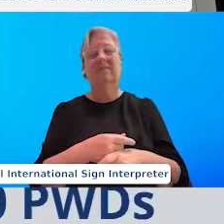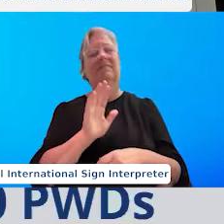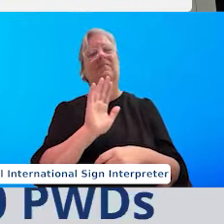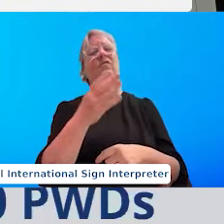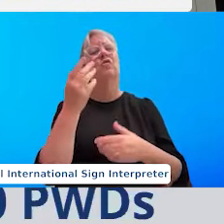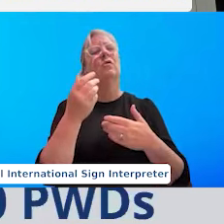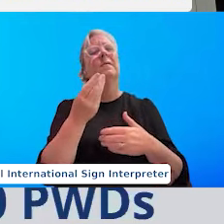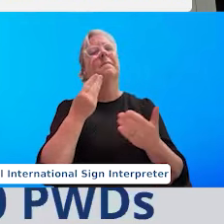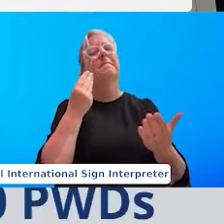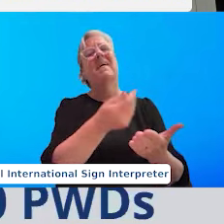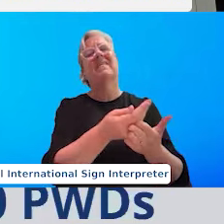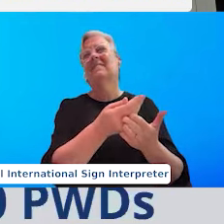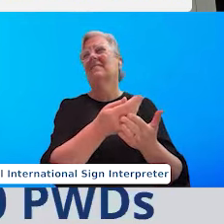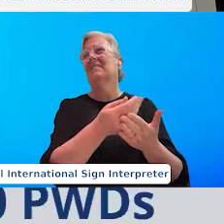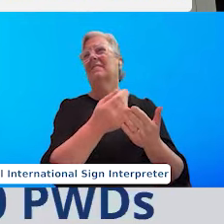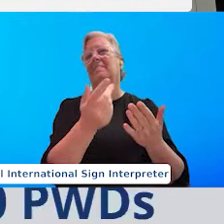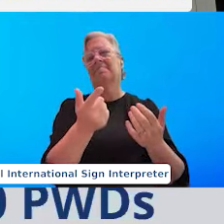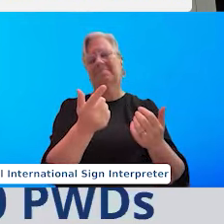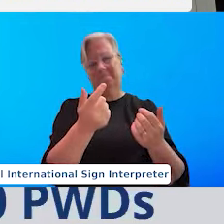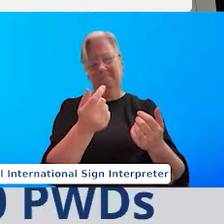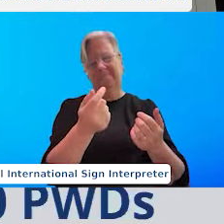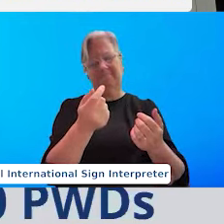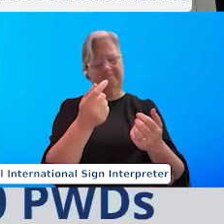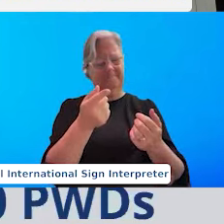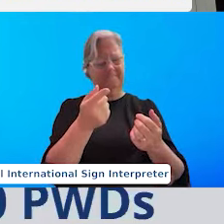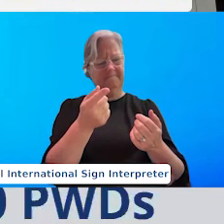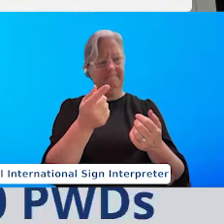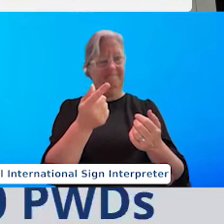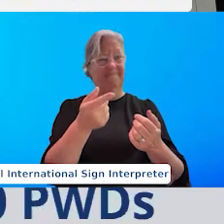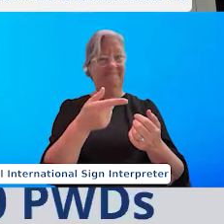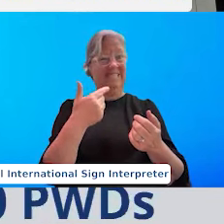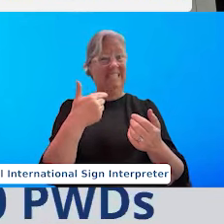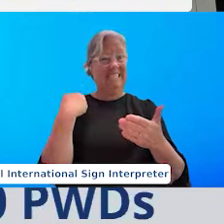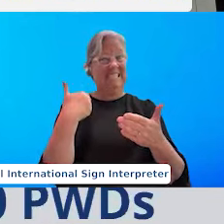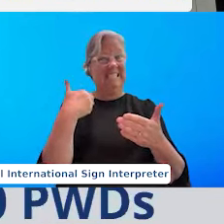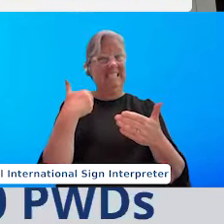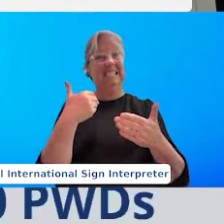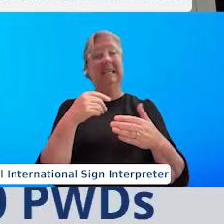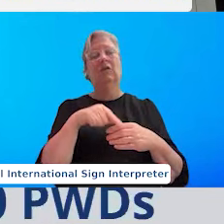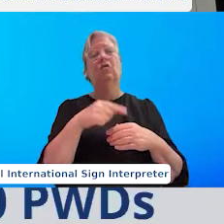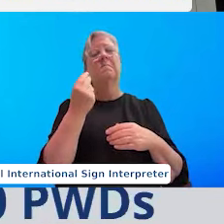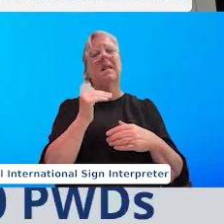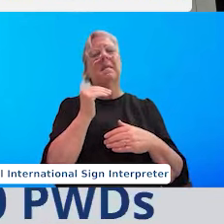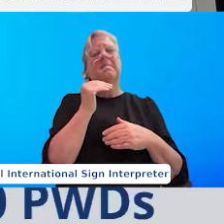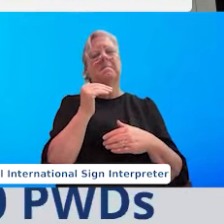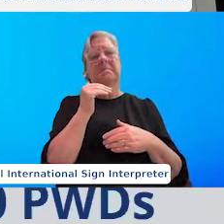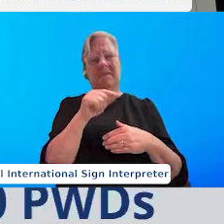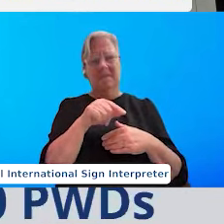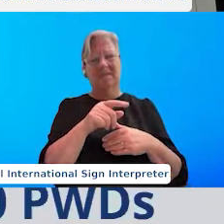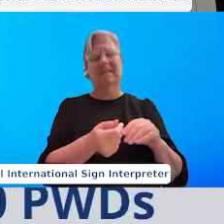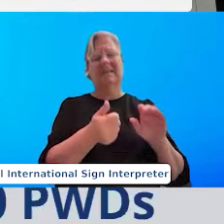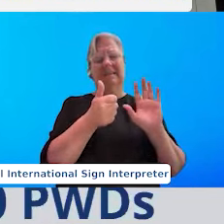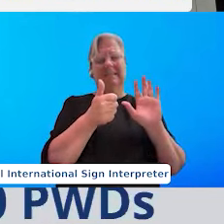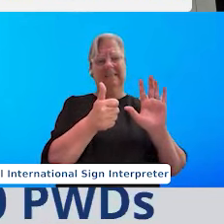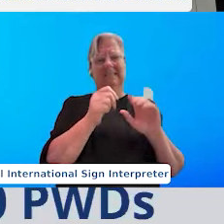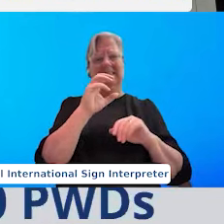work in the local community. And of course, the PA can work like 6 hours per